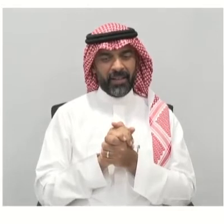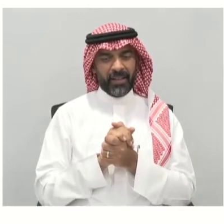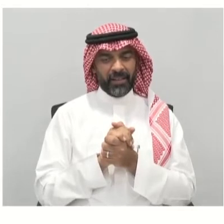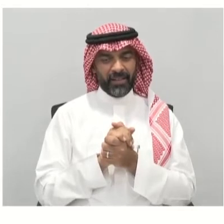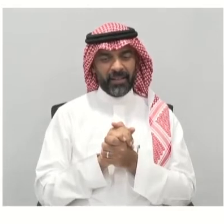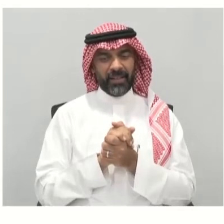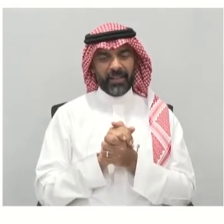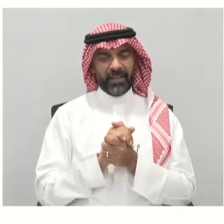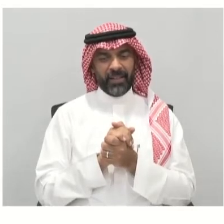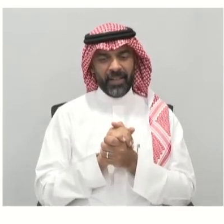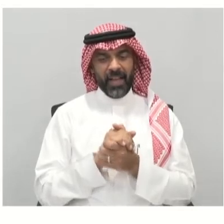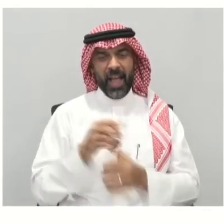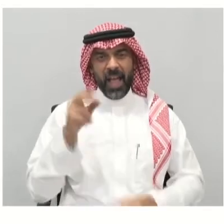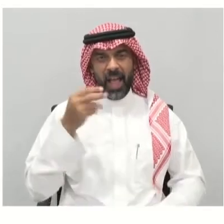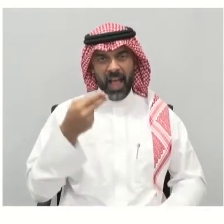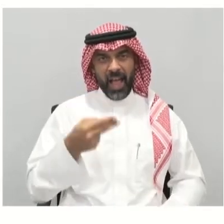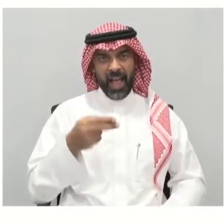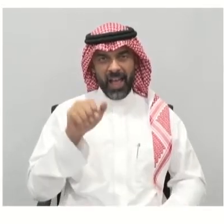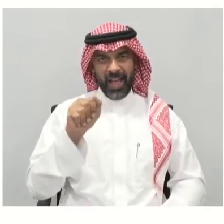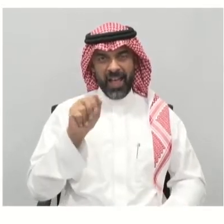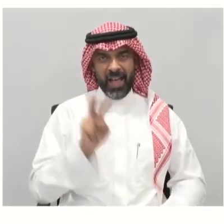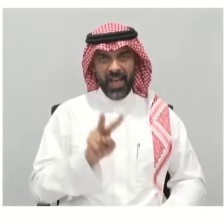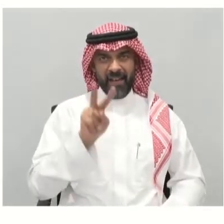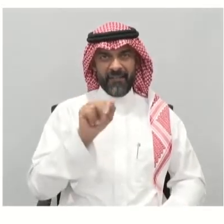a picnic.